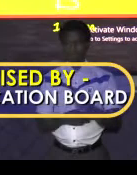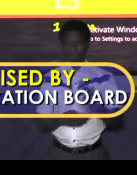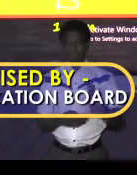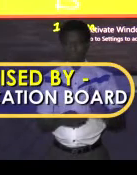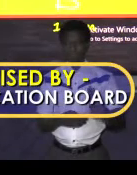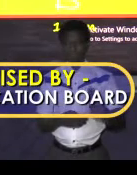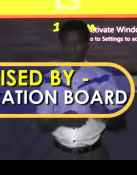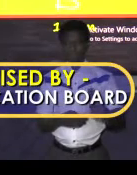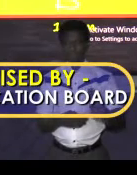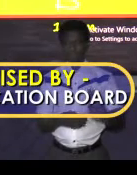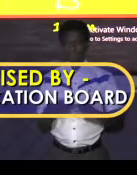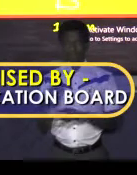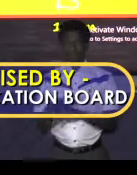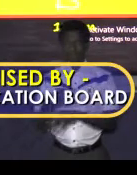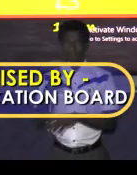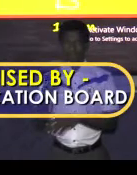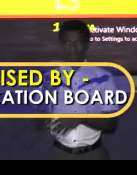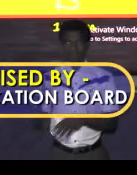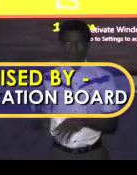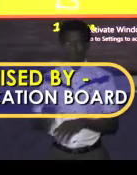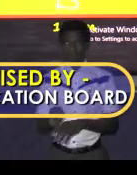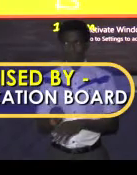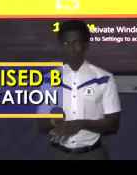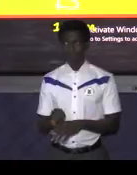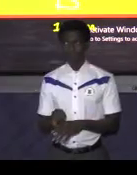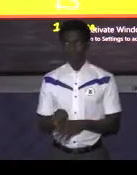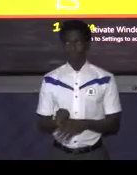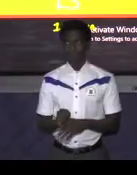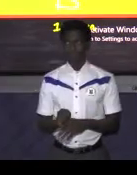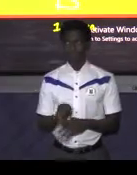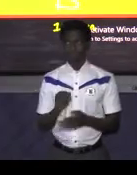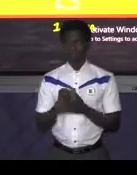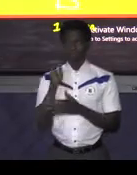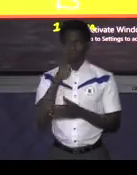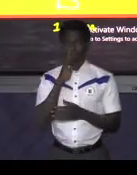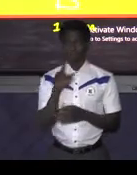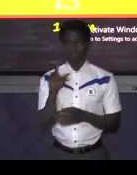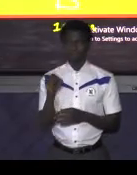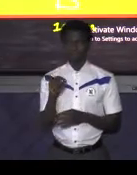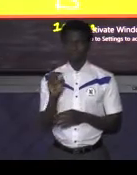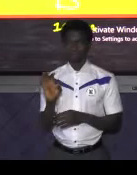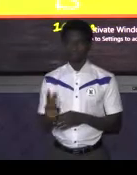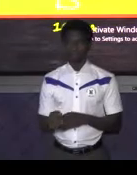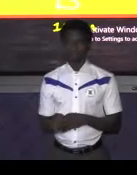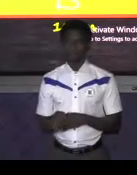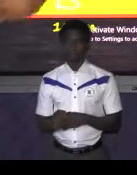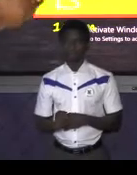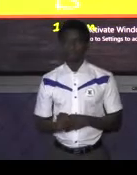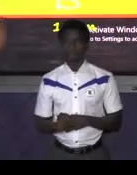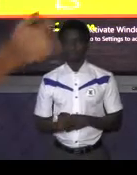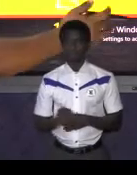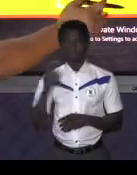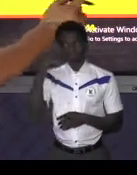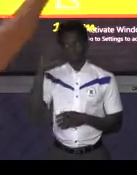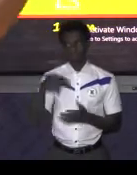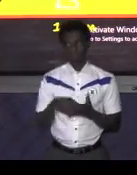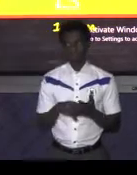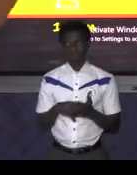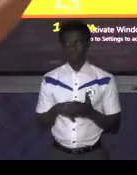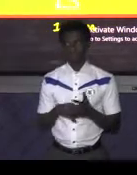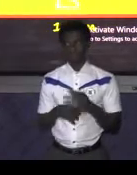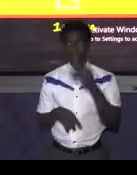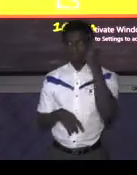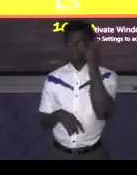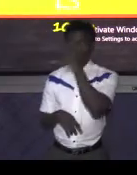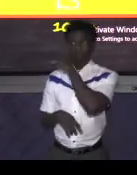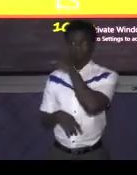centimeter times 2 centimeters, and that will be 20 centimeter squares for this shape. But